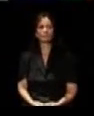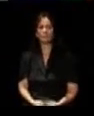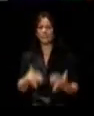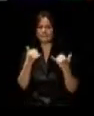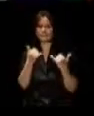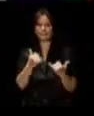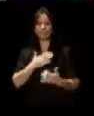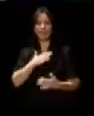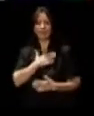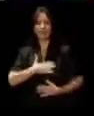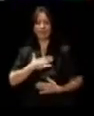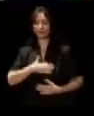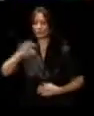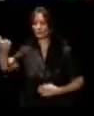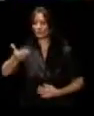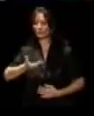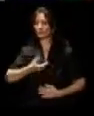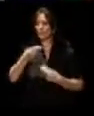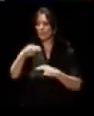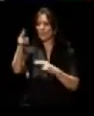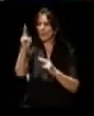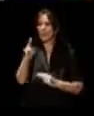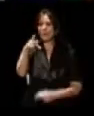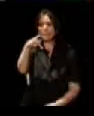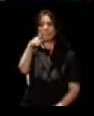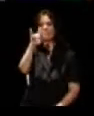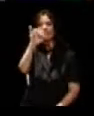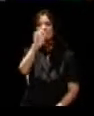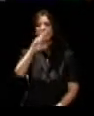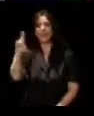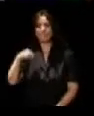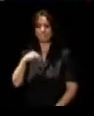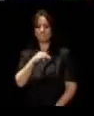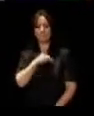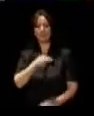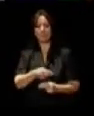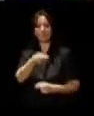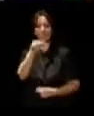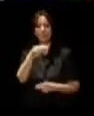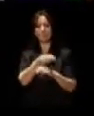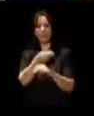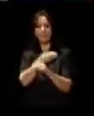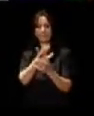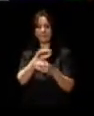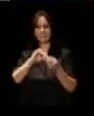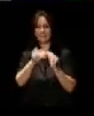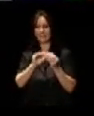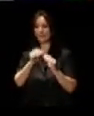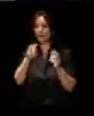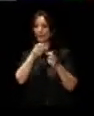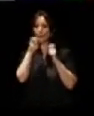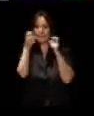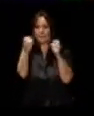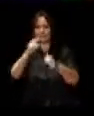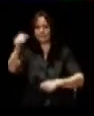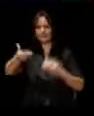It is now my pleasure to introduce the Honorable Andre Pierre, Mayor of the City of North Miami, who brings us greetings from the city we